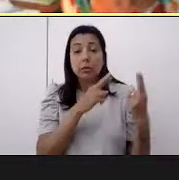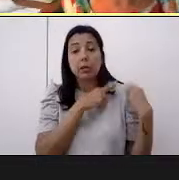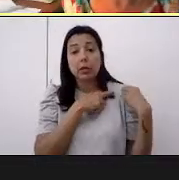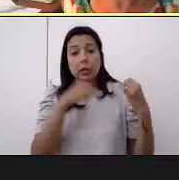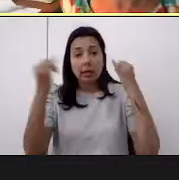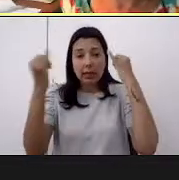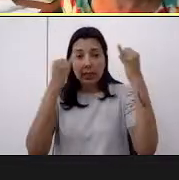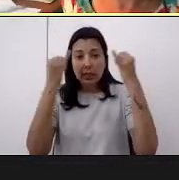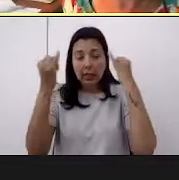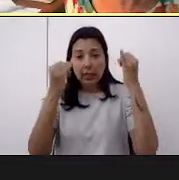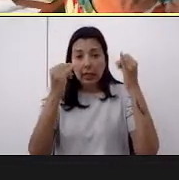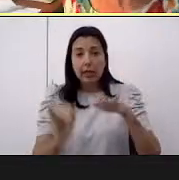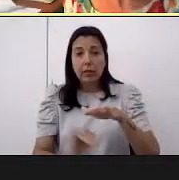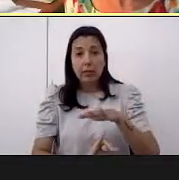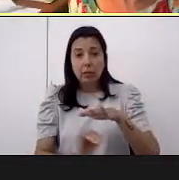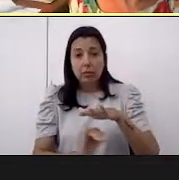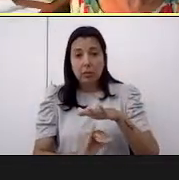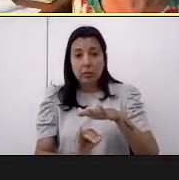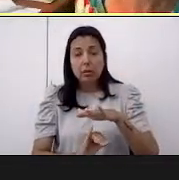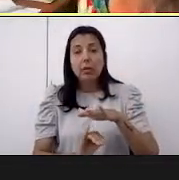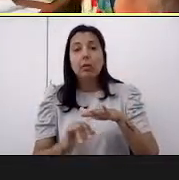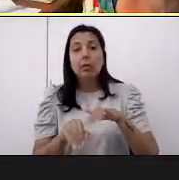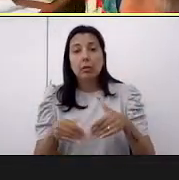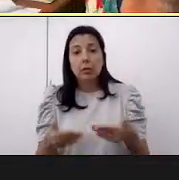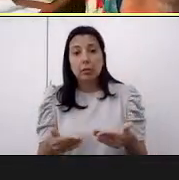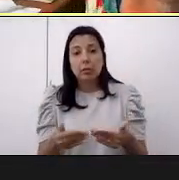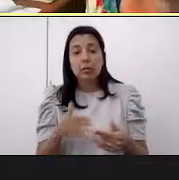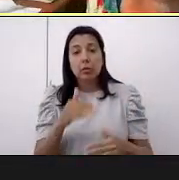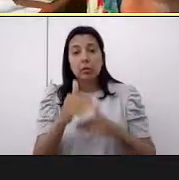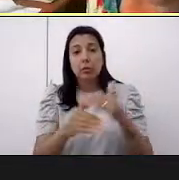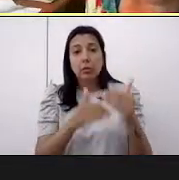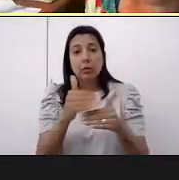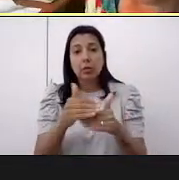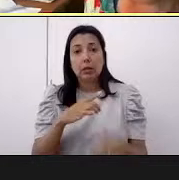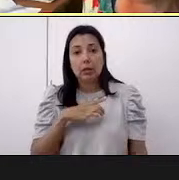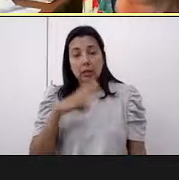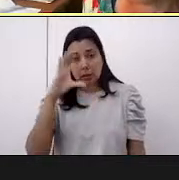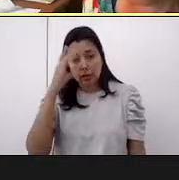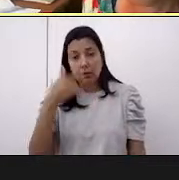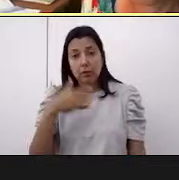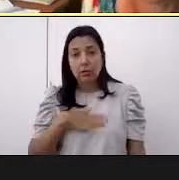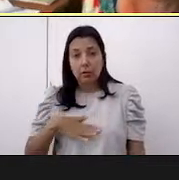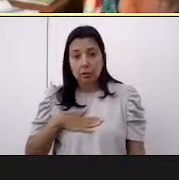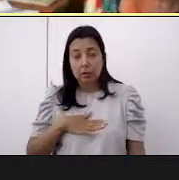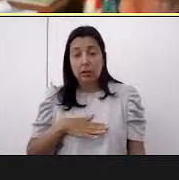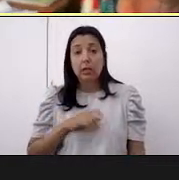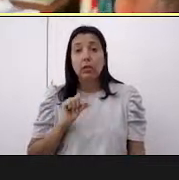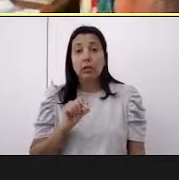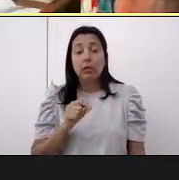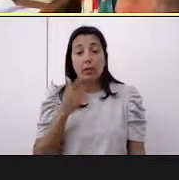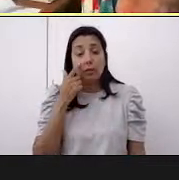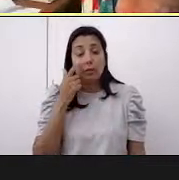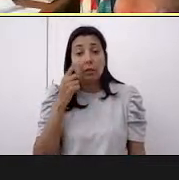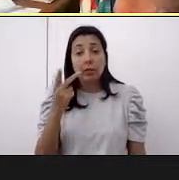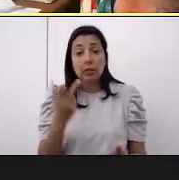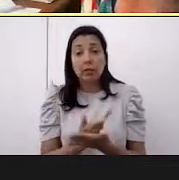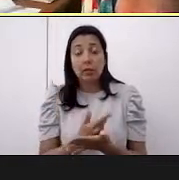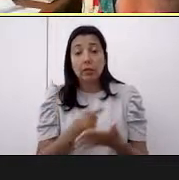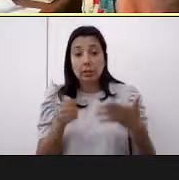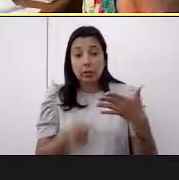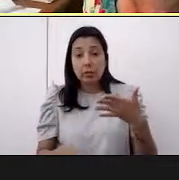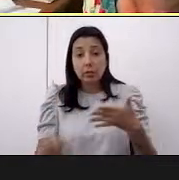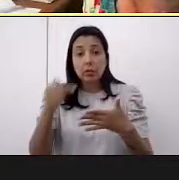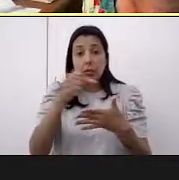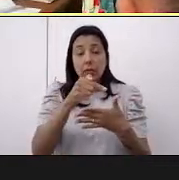decision and public policy decision, I try to look at what happens at the international level. At the international level, it's a bit different. You